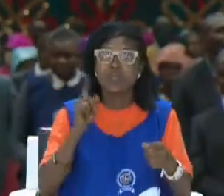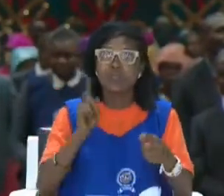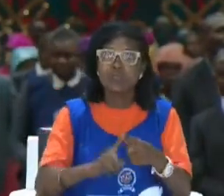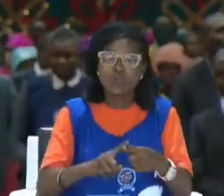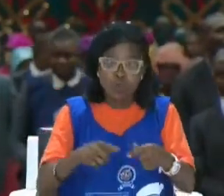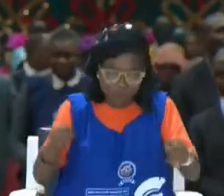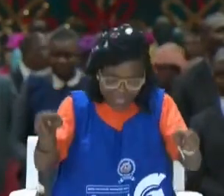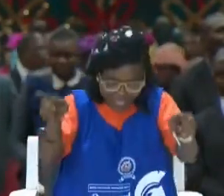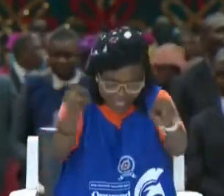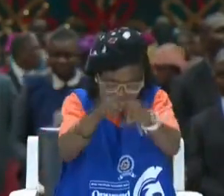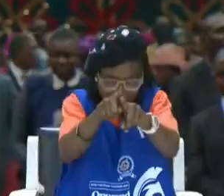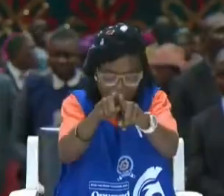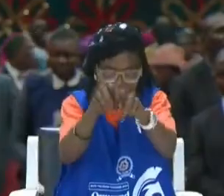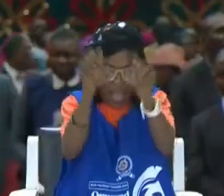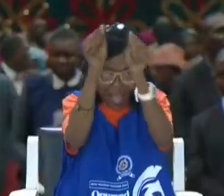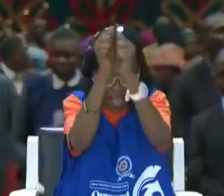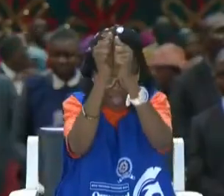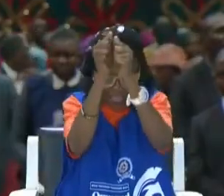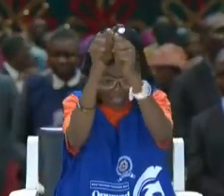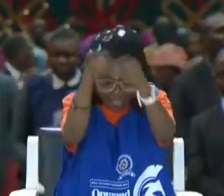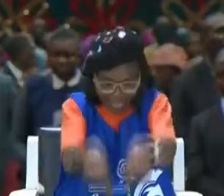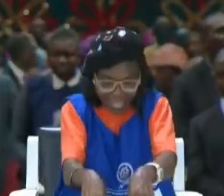leg.